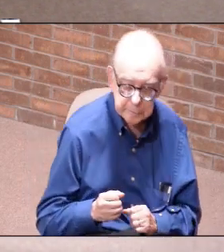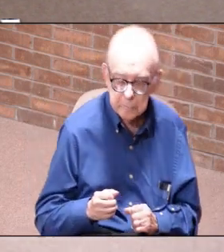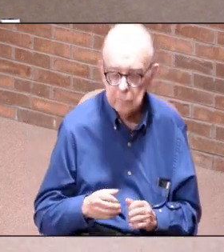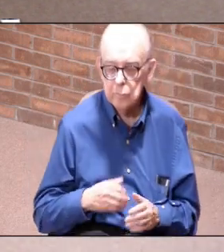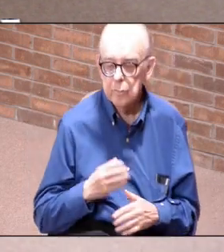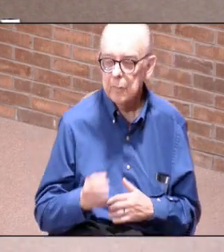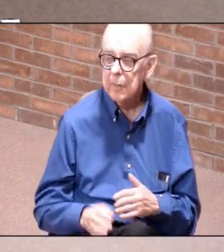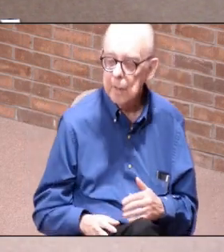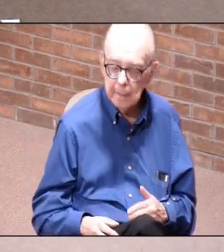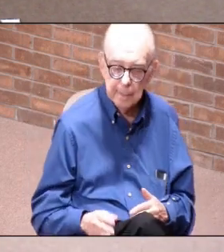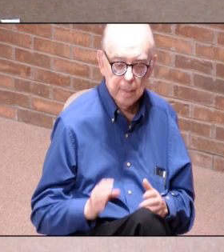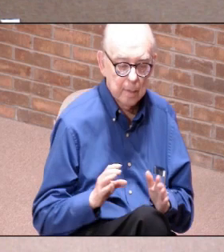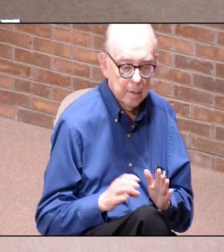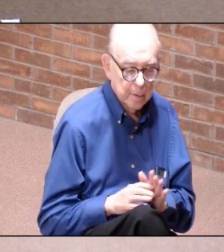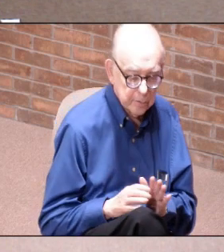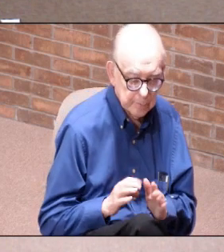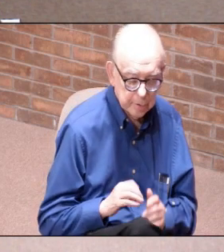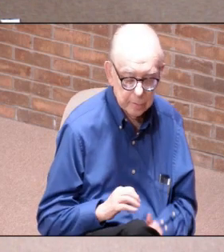The next slide, Mark,